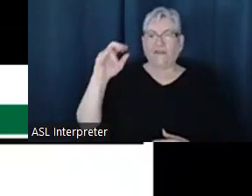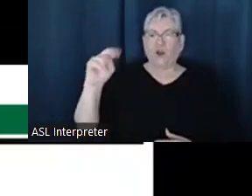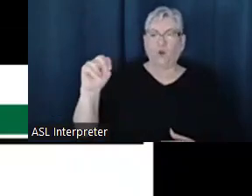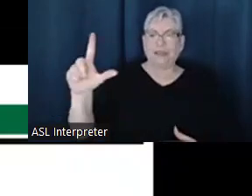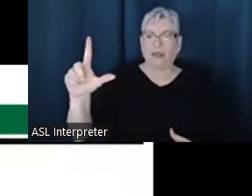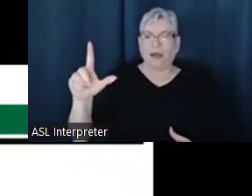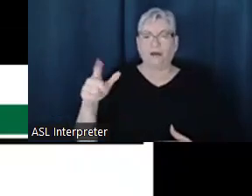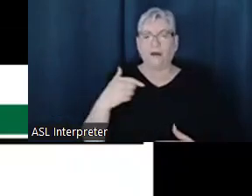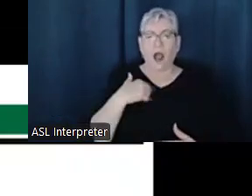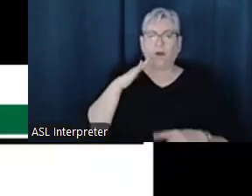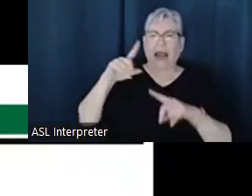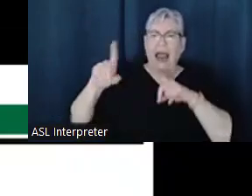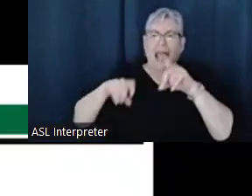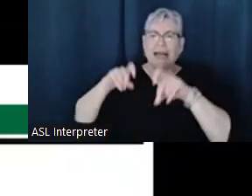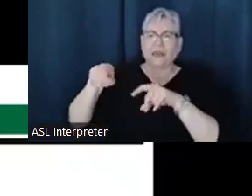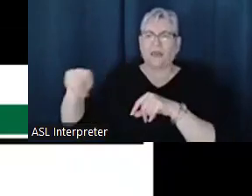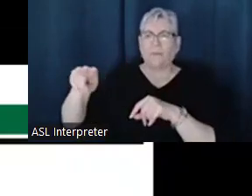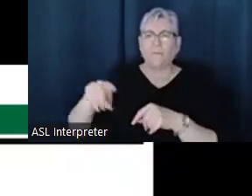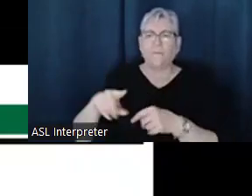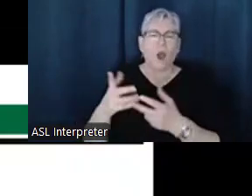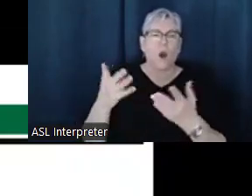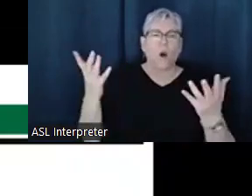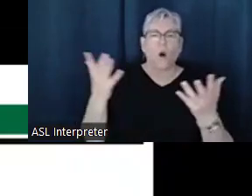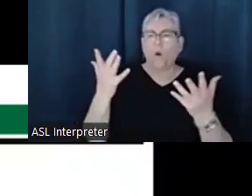questions like, what sort of